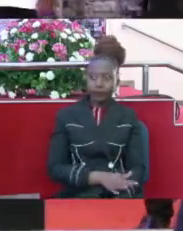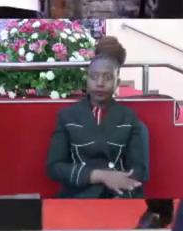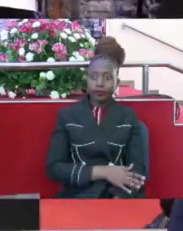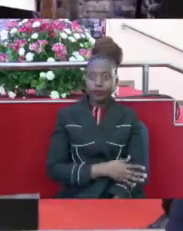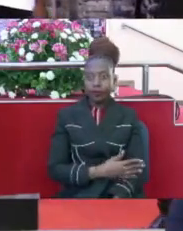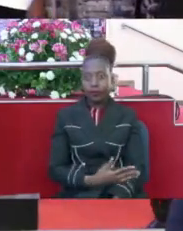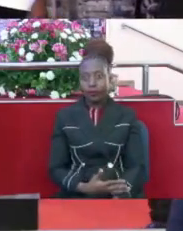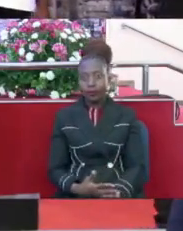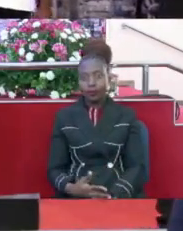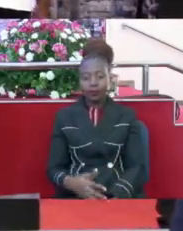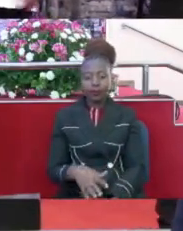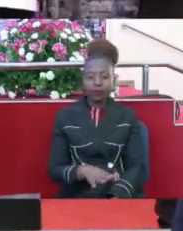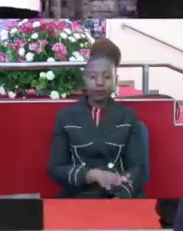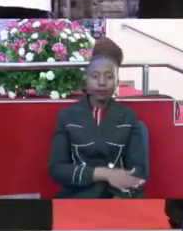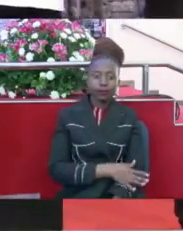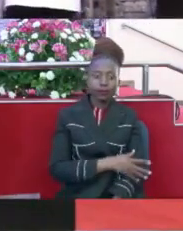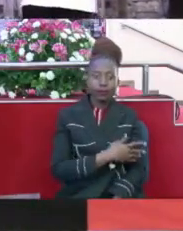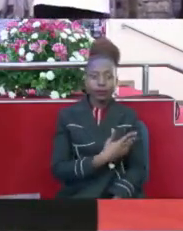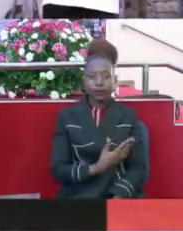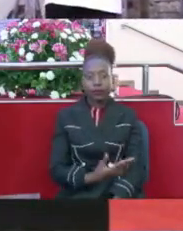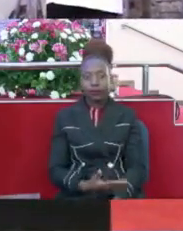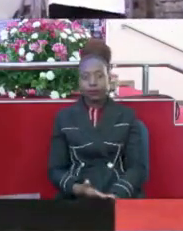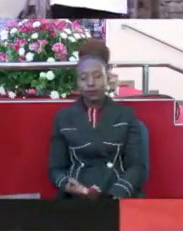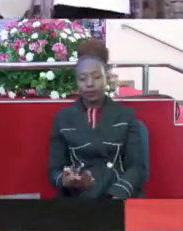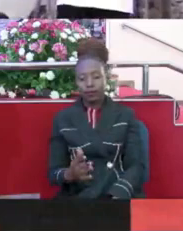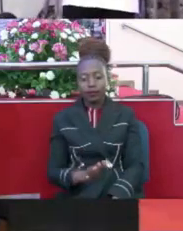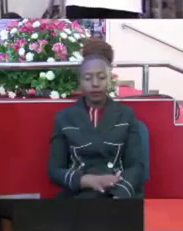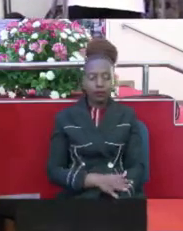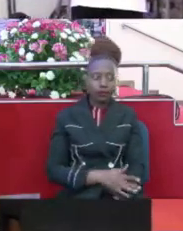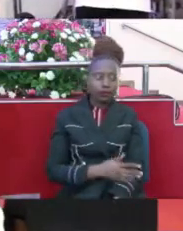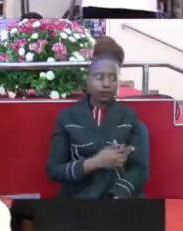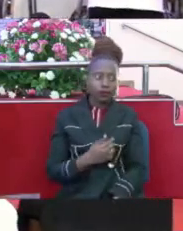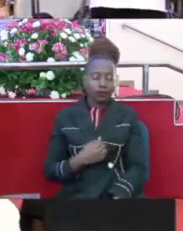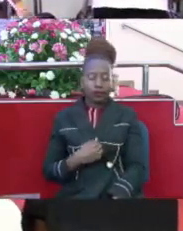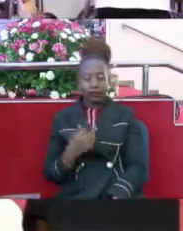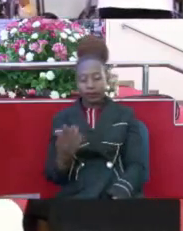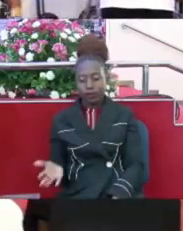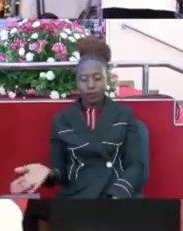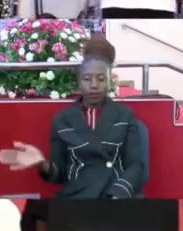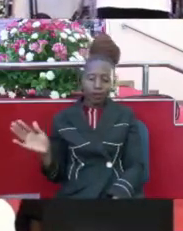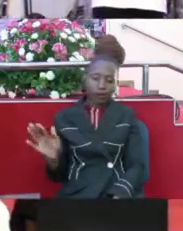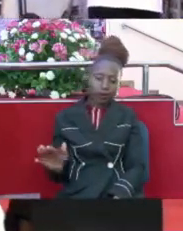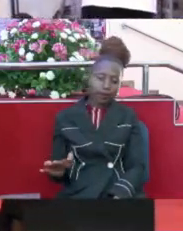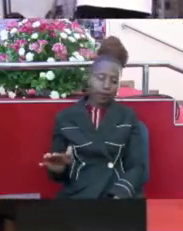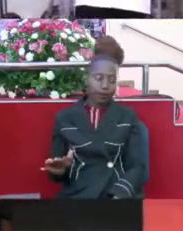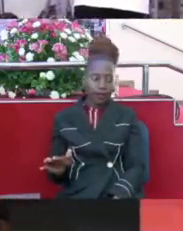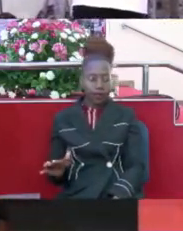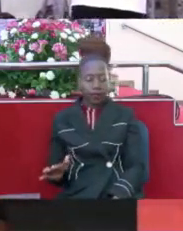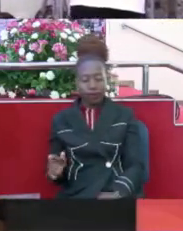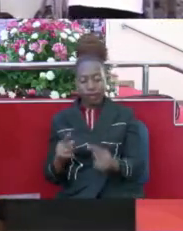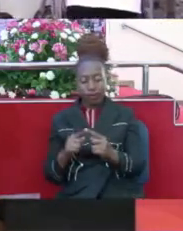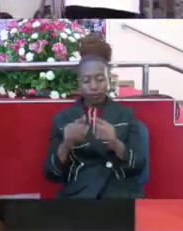Jesus. I'm coming back to the heart of